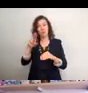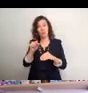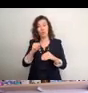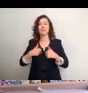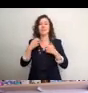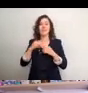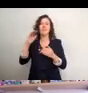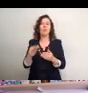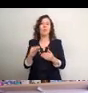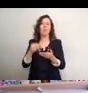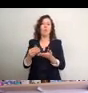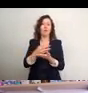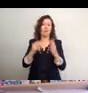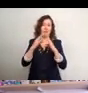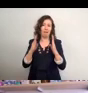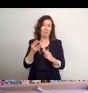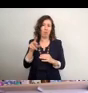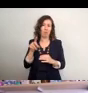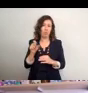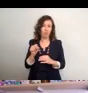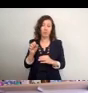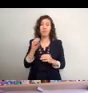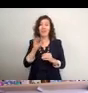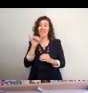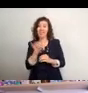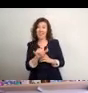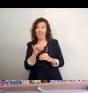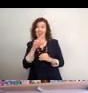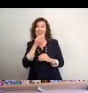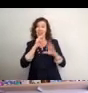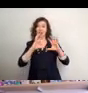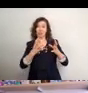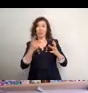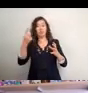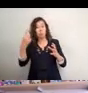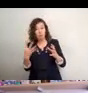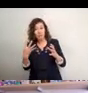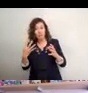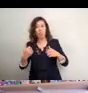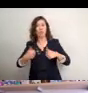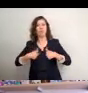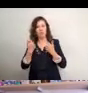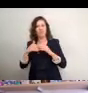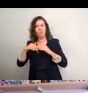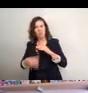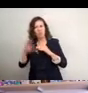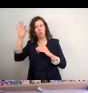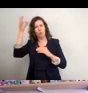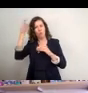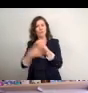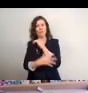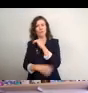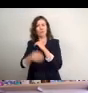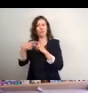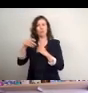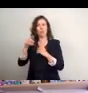households, and about a quarter of children in that age range live below the federal poverty line. And of course, most of these